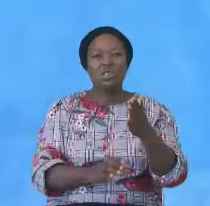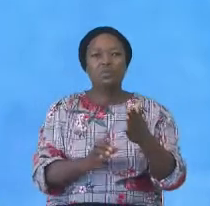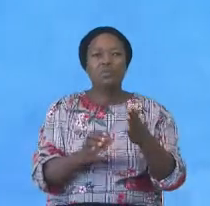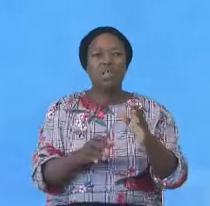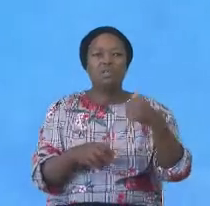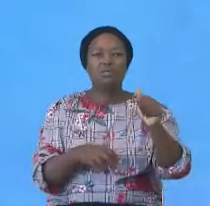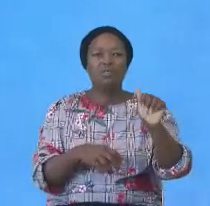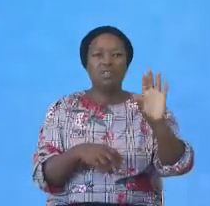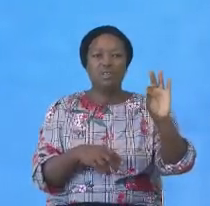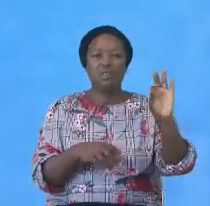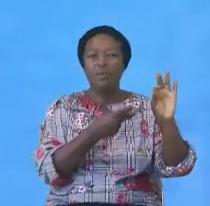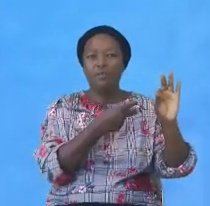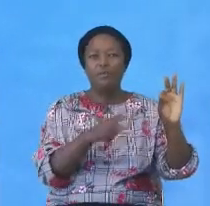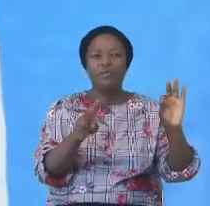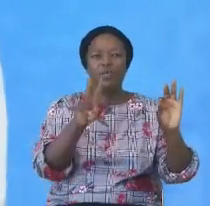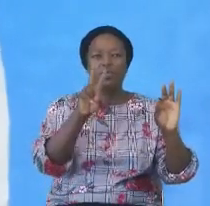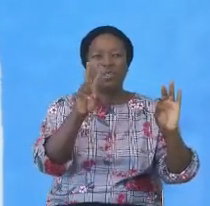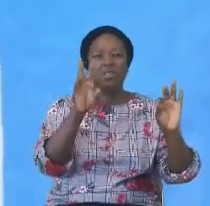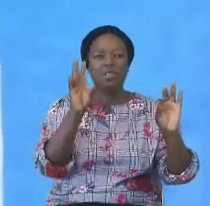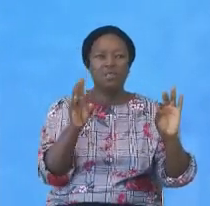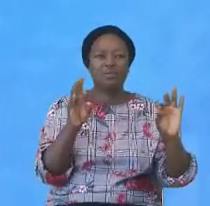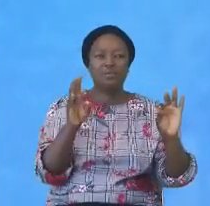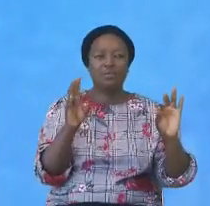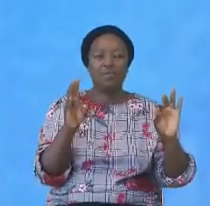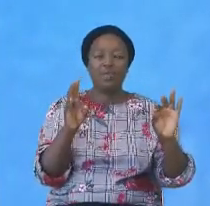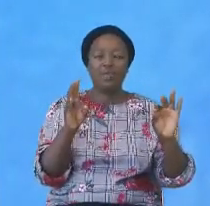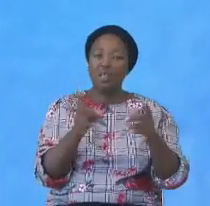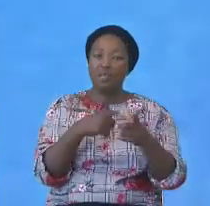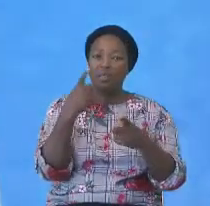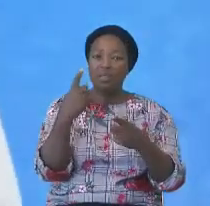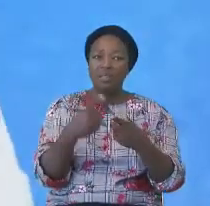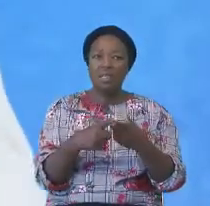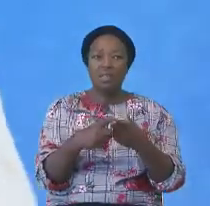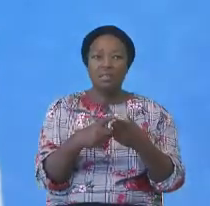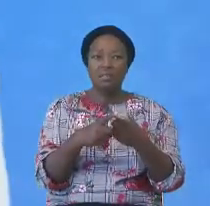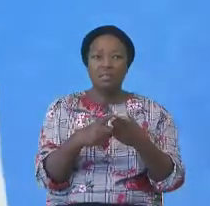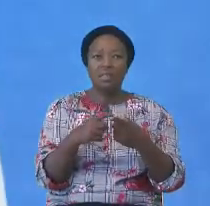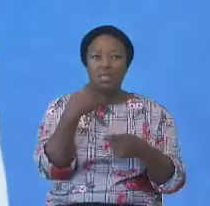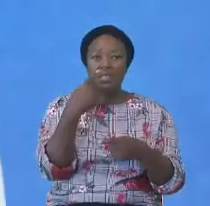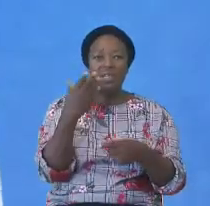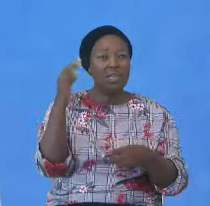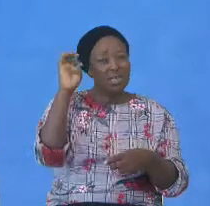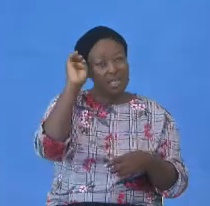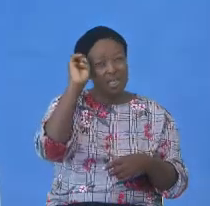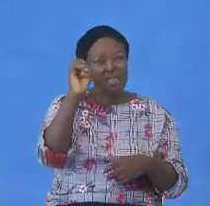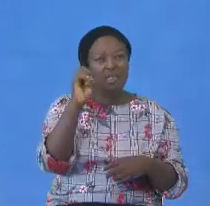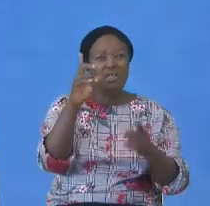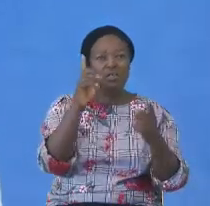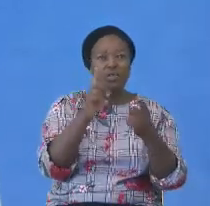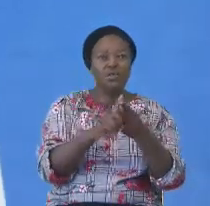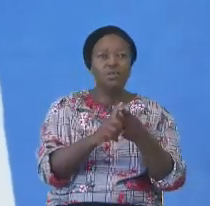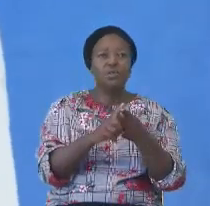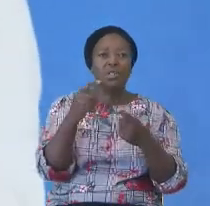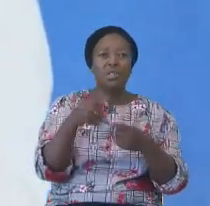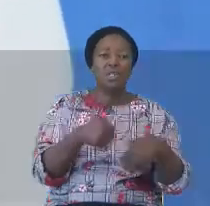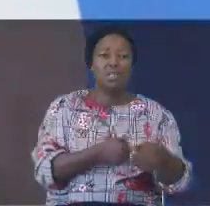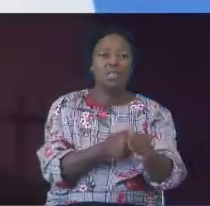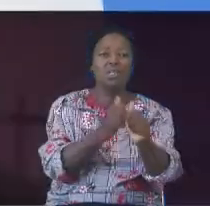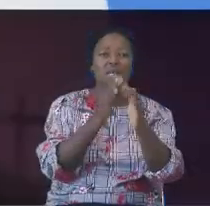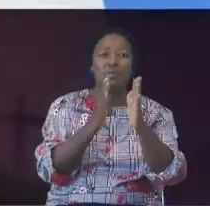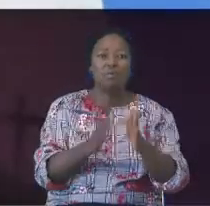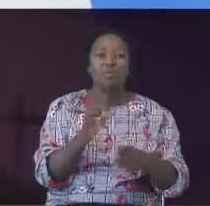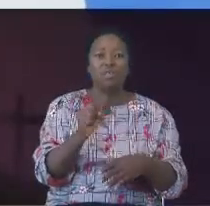Number four. John chapter 19. I'm reading from verse 27.